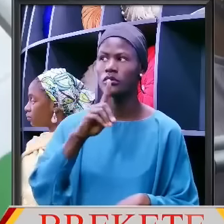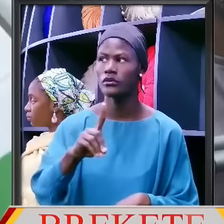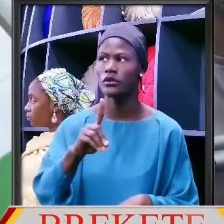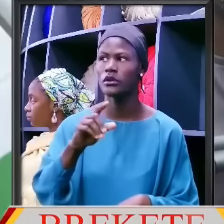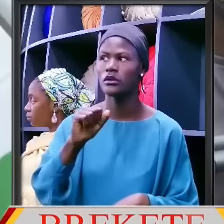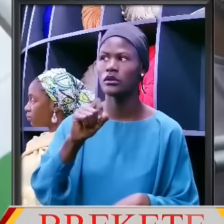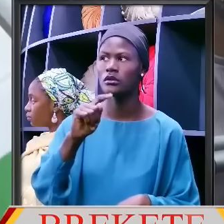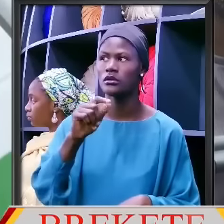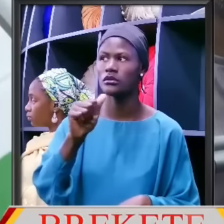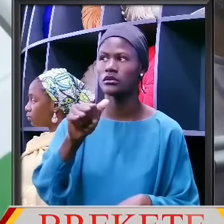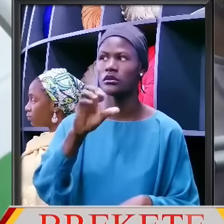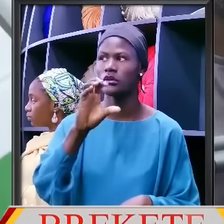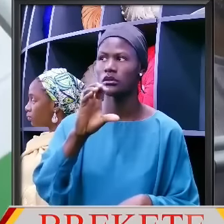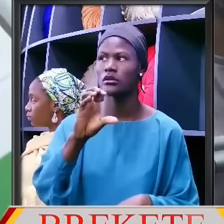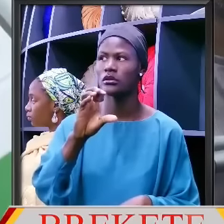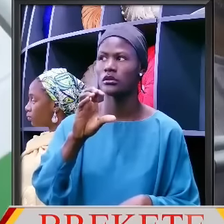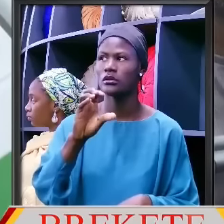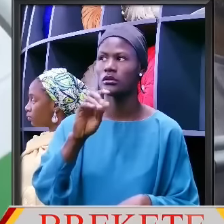A1 close,